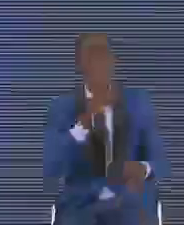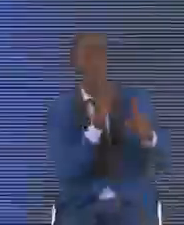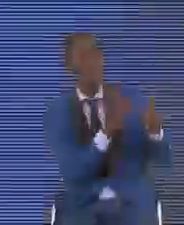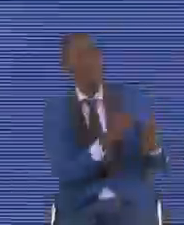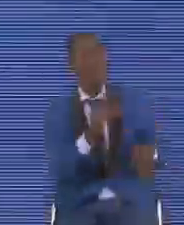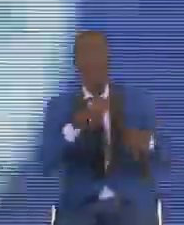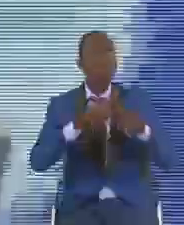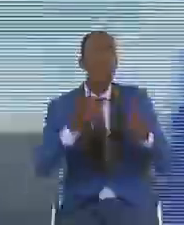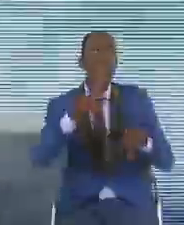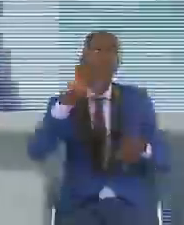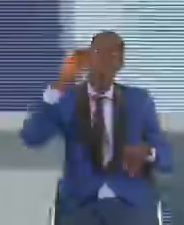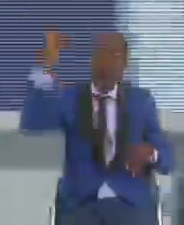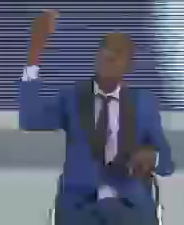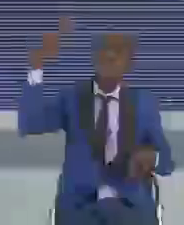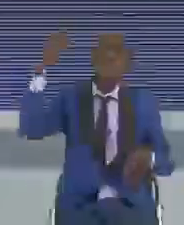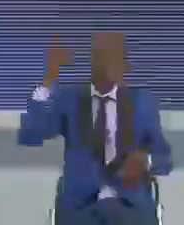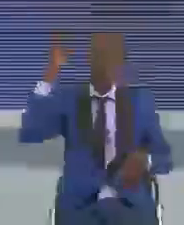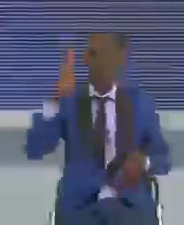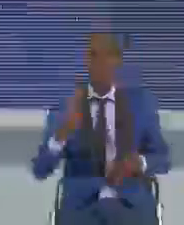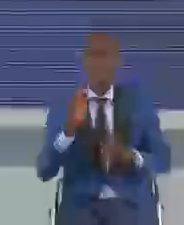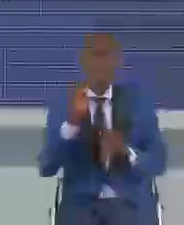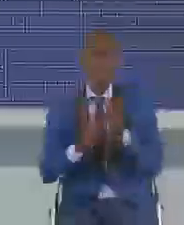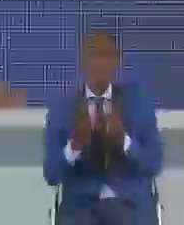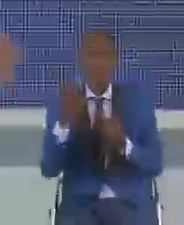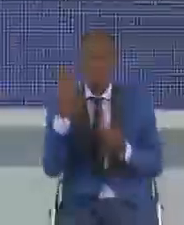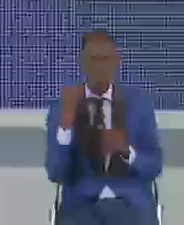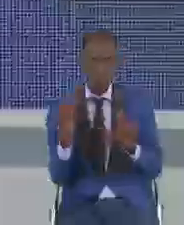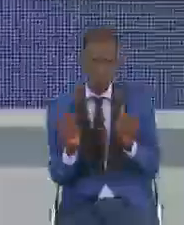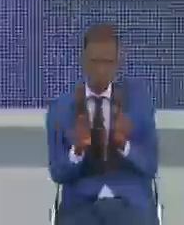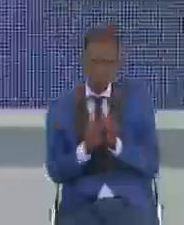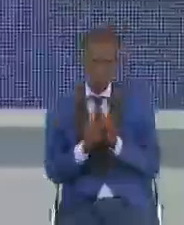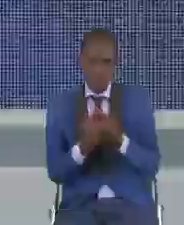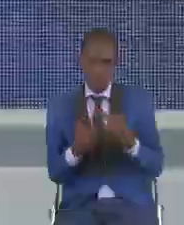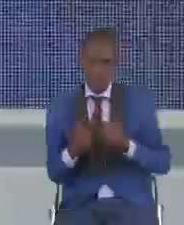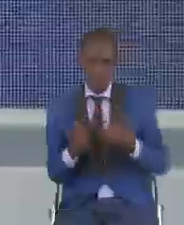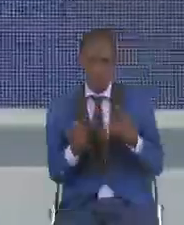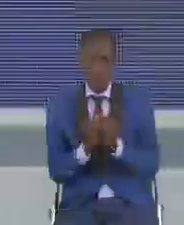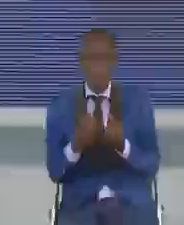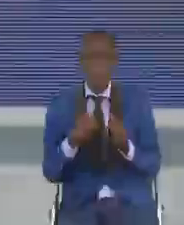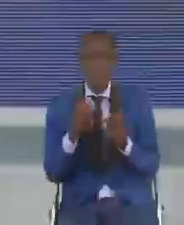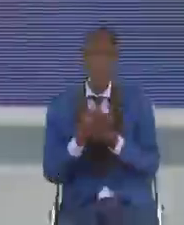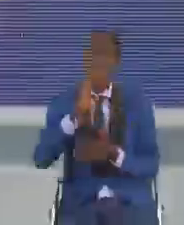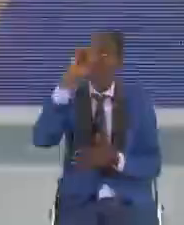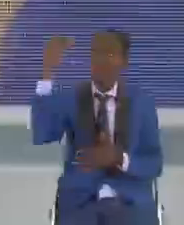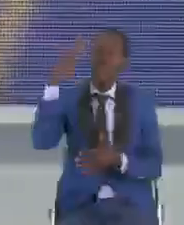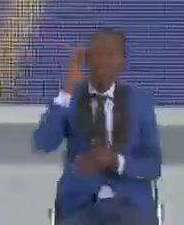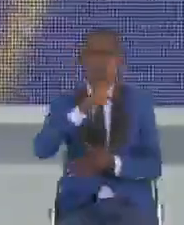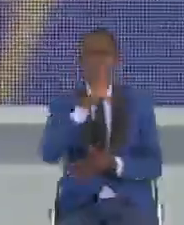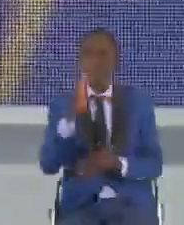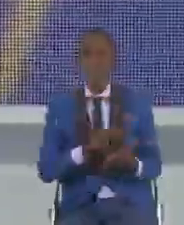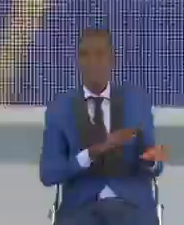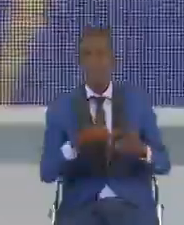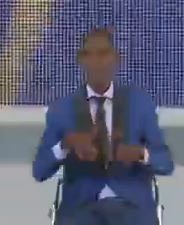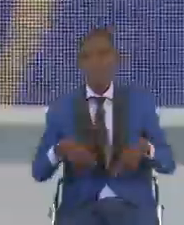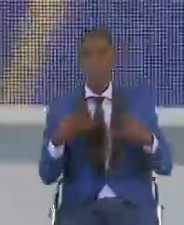was with me, with me, with me, that grace will never leave your life. Let's come to